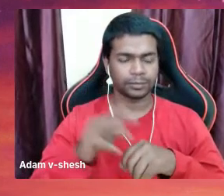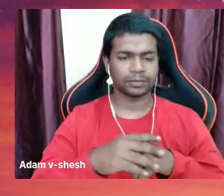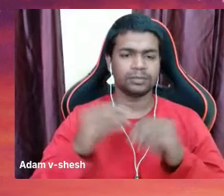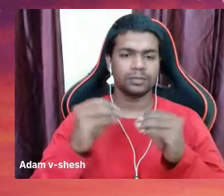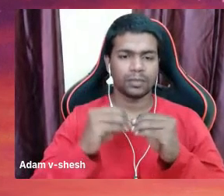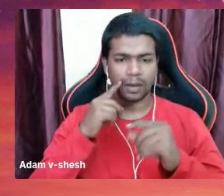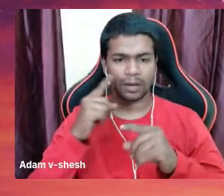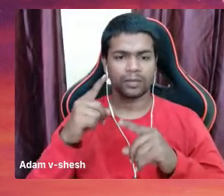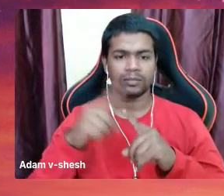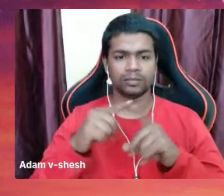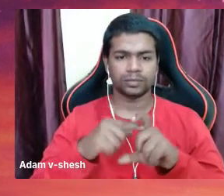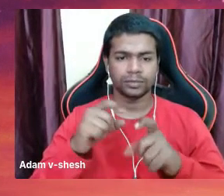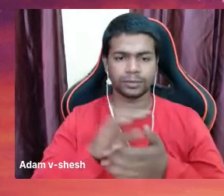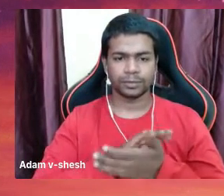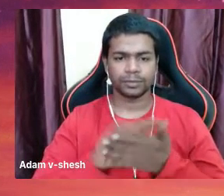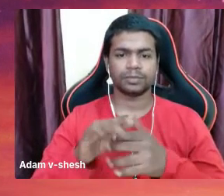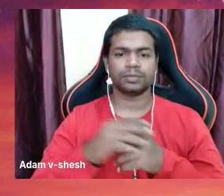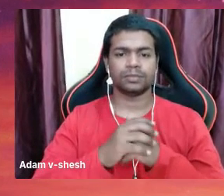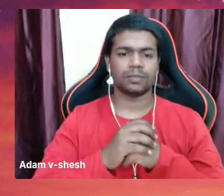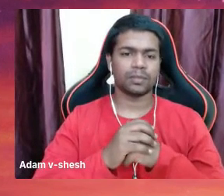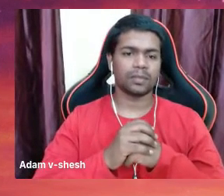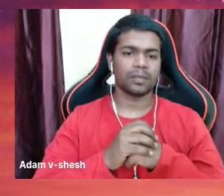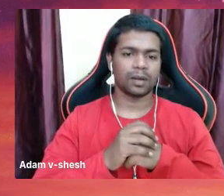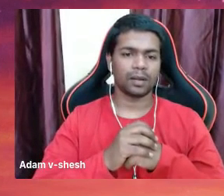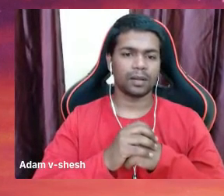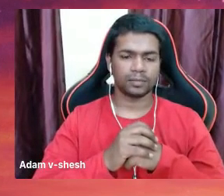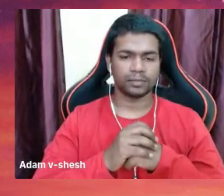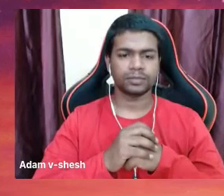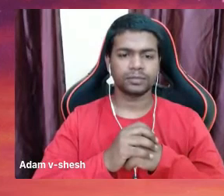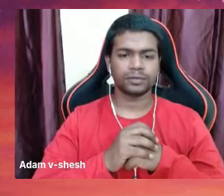and climate tech, particularly, are at a global scale.